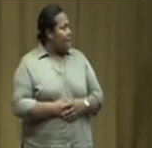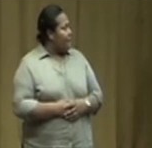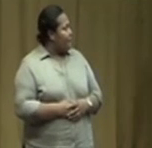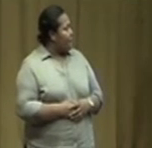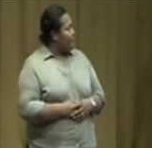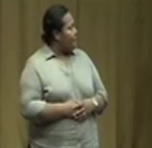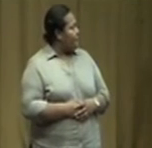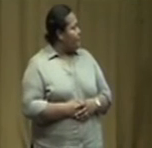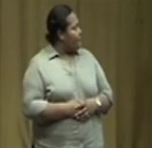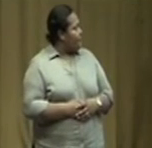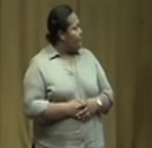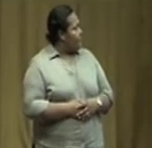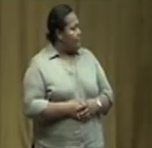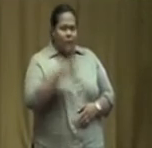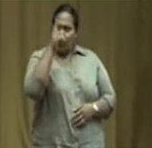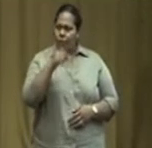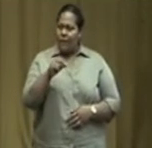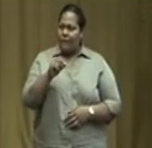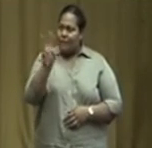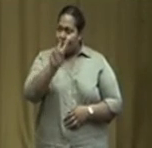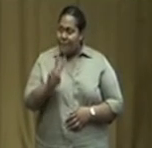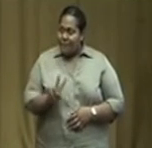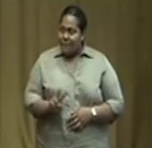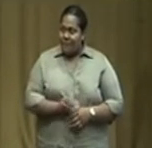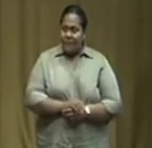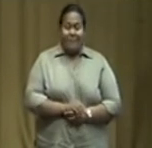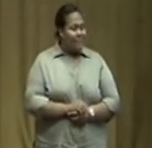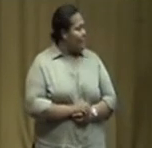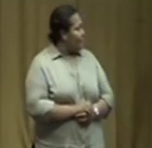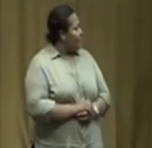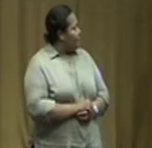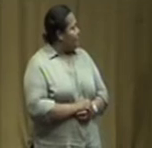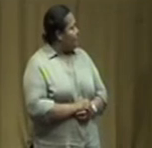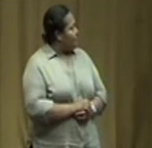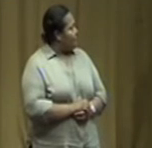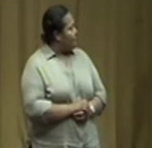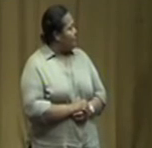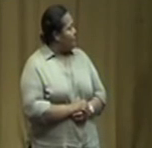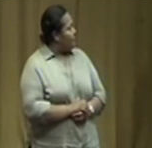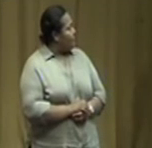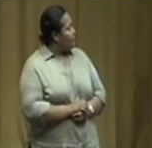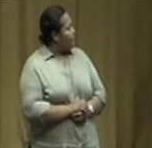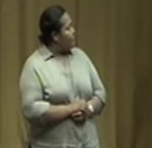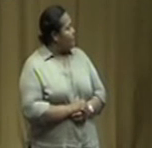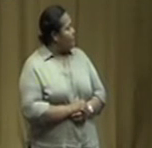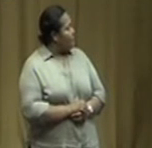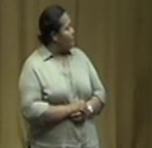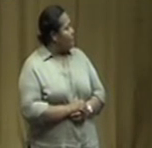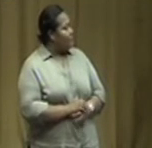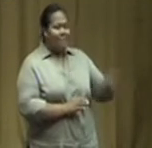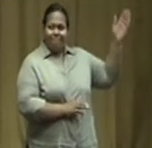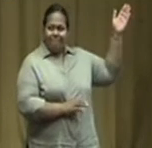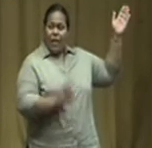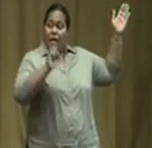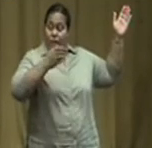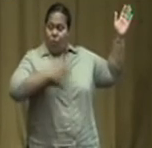individual pages. For those that want to, I'm not logged in at the moment. Remember, if I want to make a